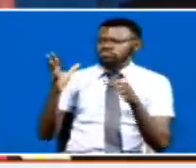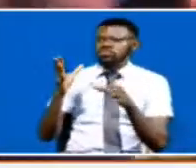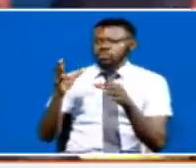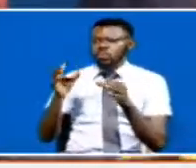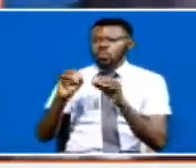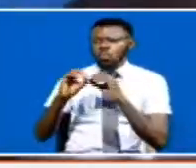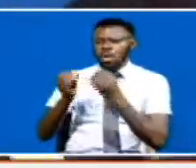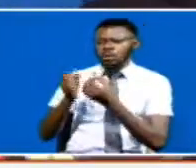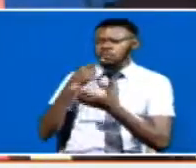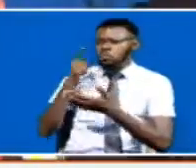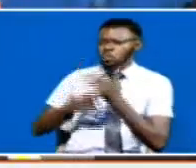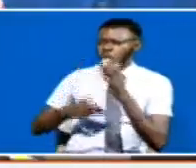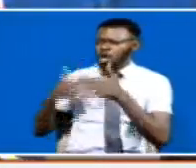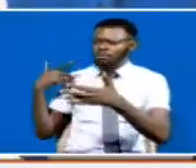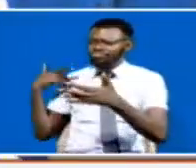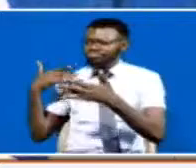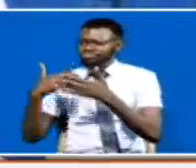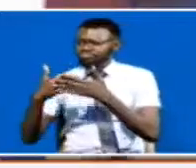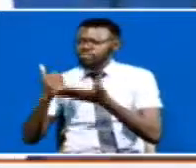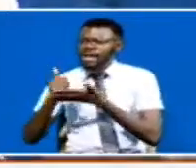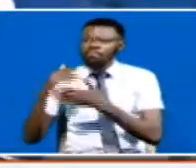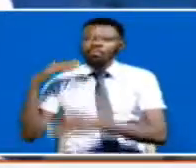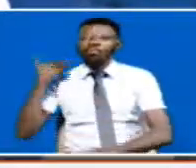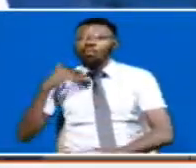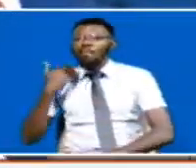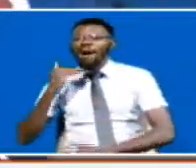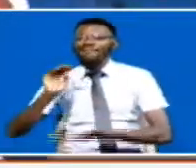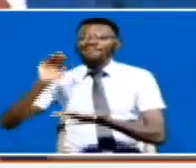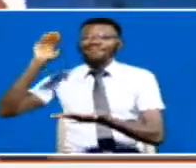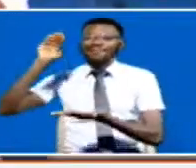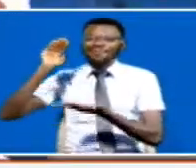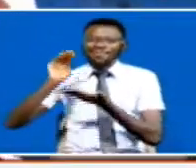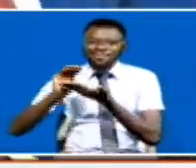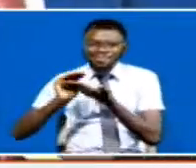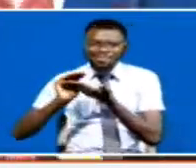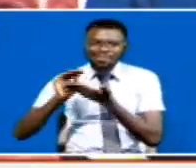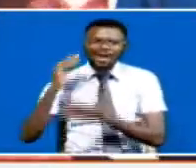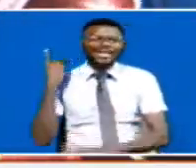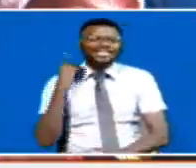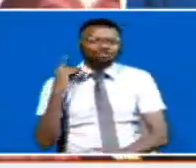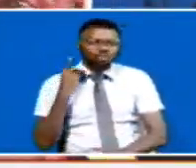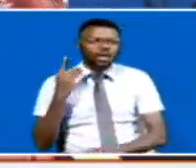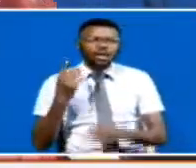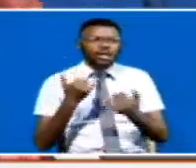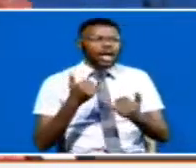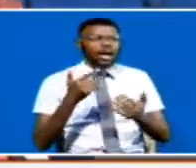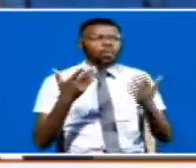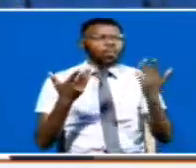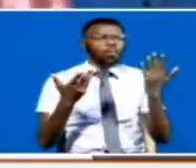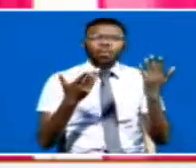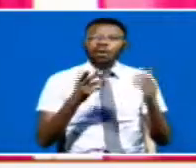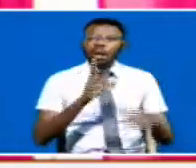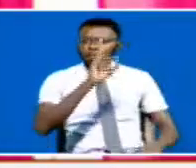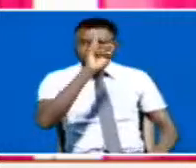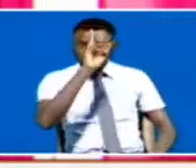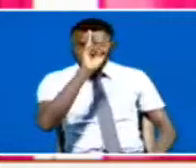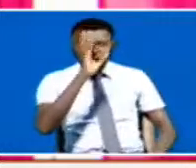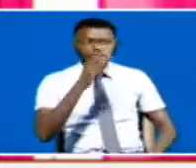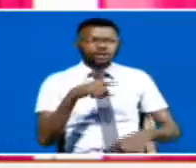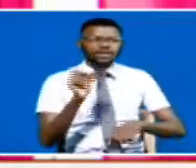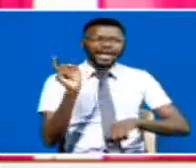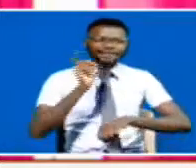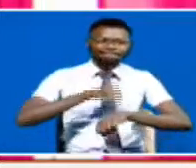saying it has helped reduce crime rates in Dandora slum and that the youths have no bad blood with authorities. So at least